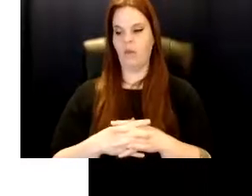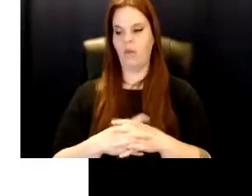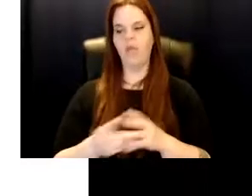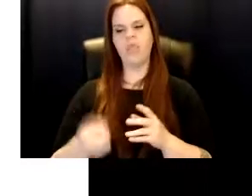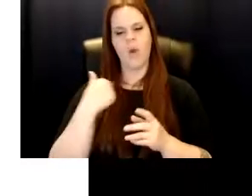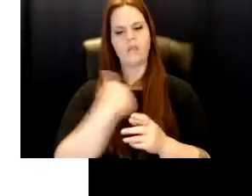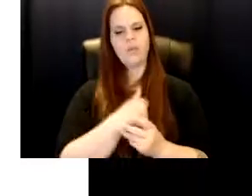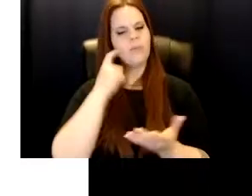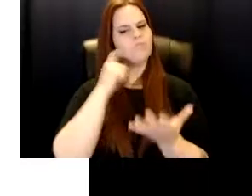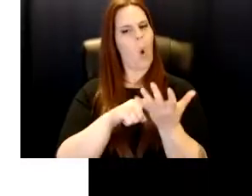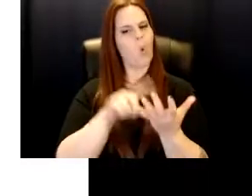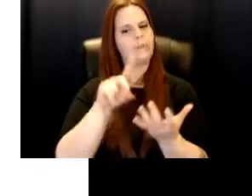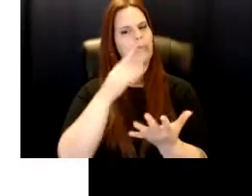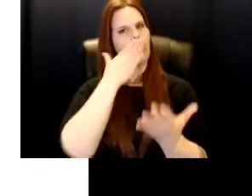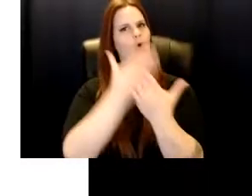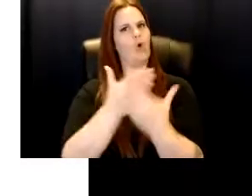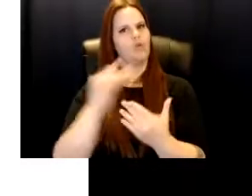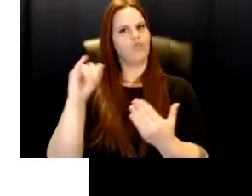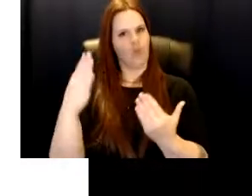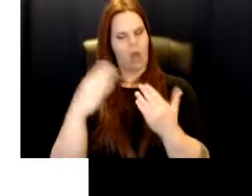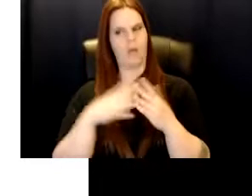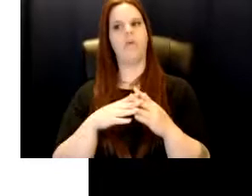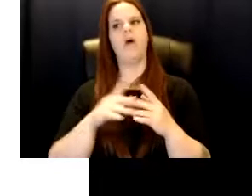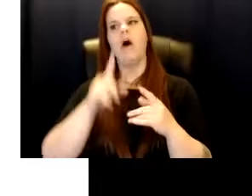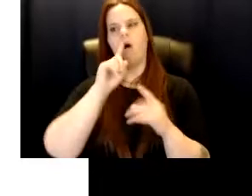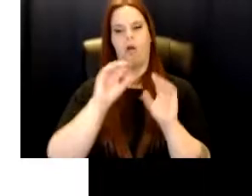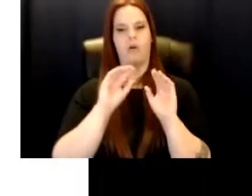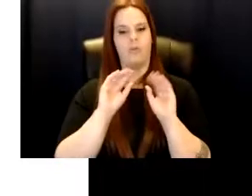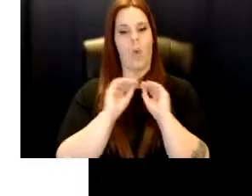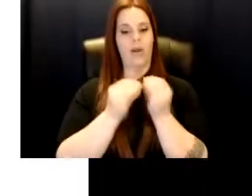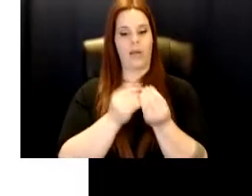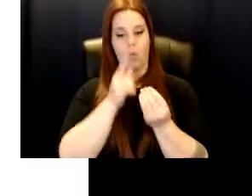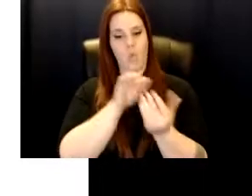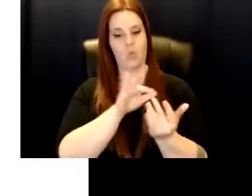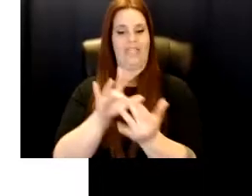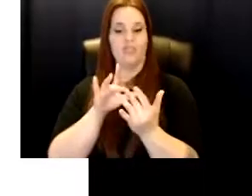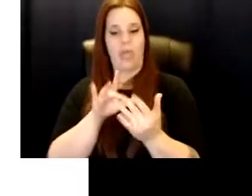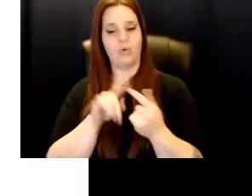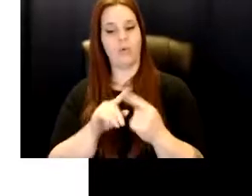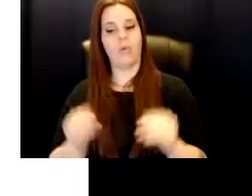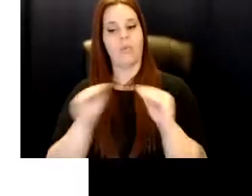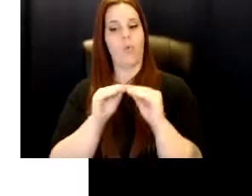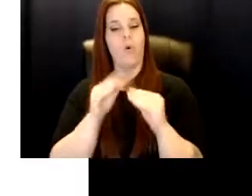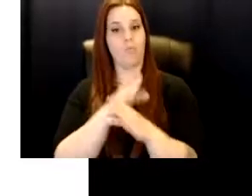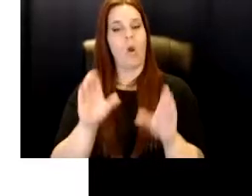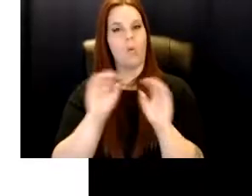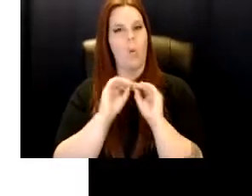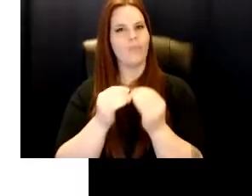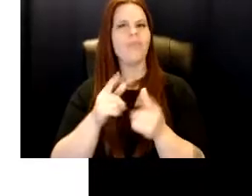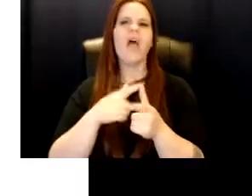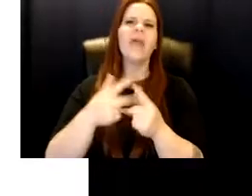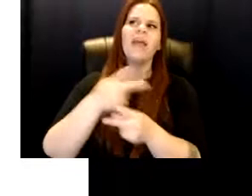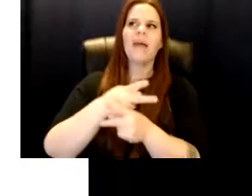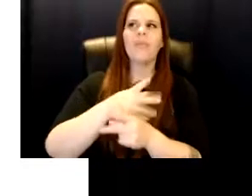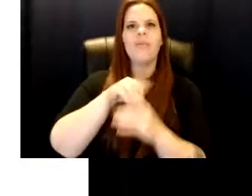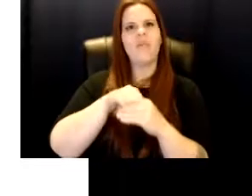job are those that reached out to those broader organizations, and then that kept them involved, you know, throughout the